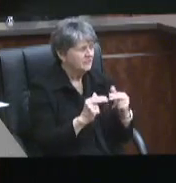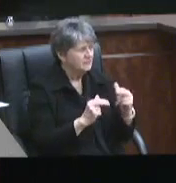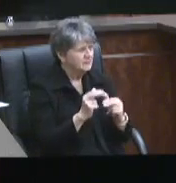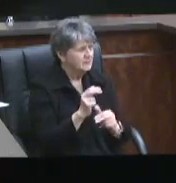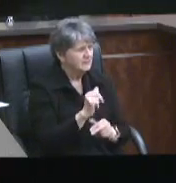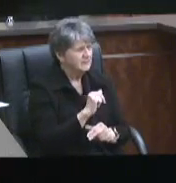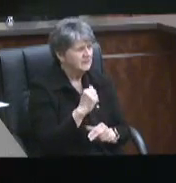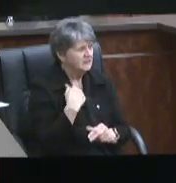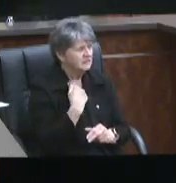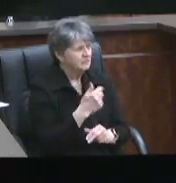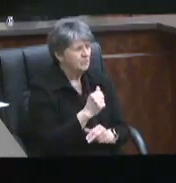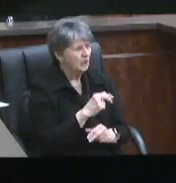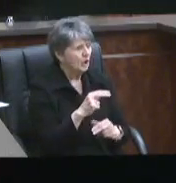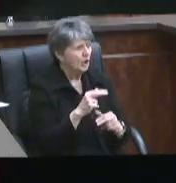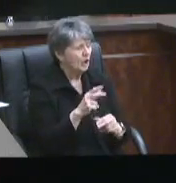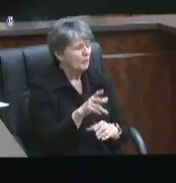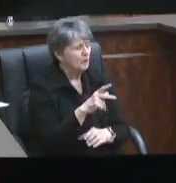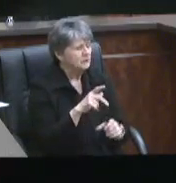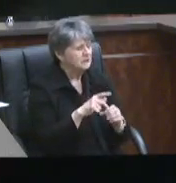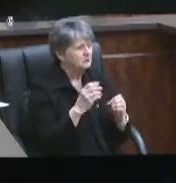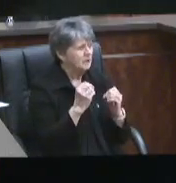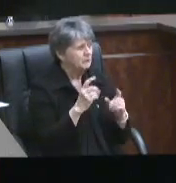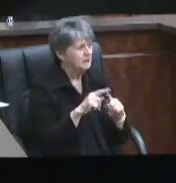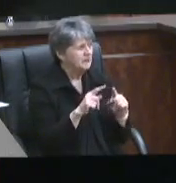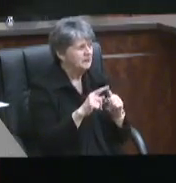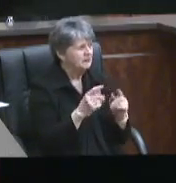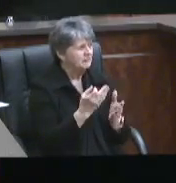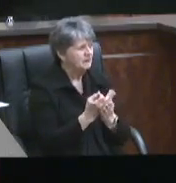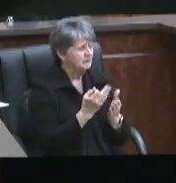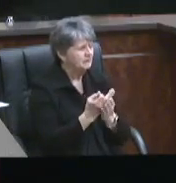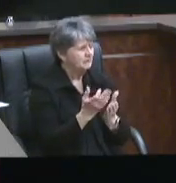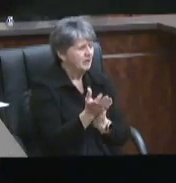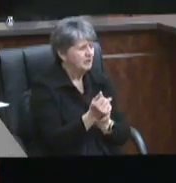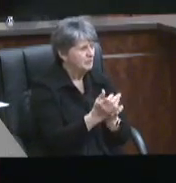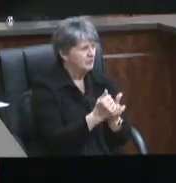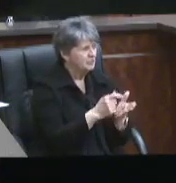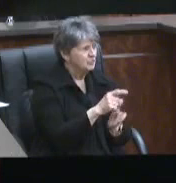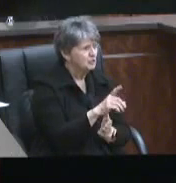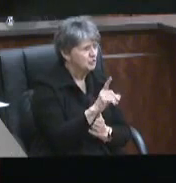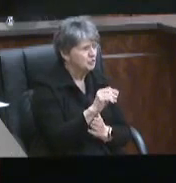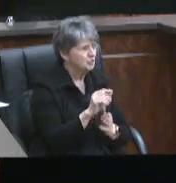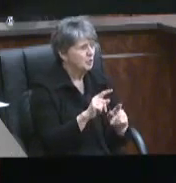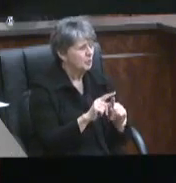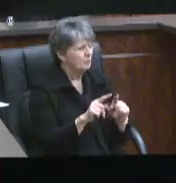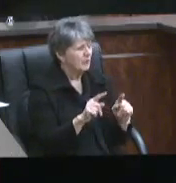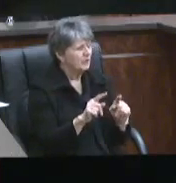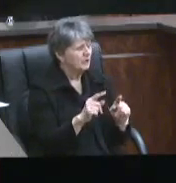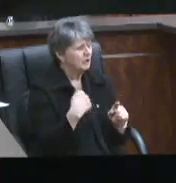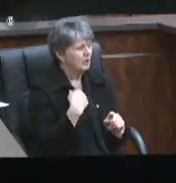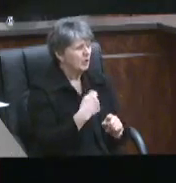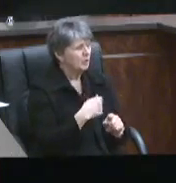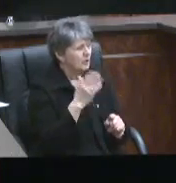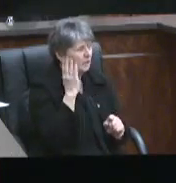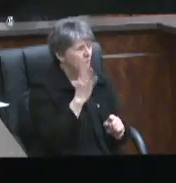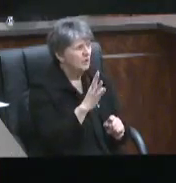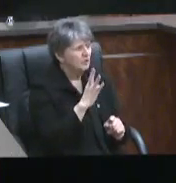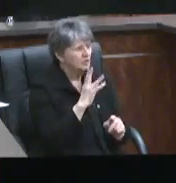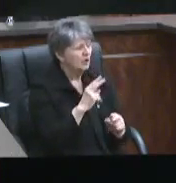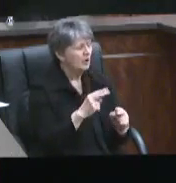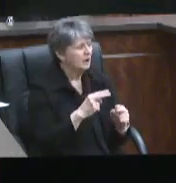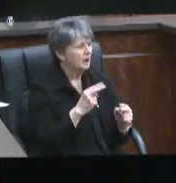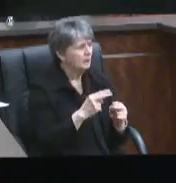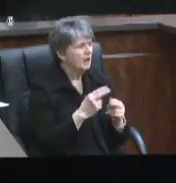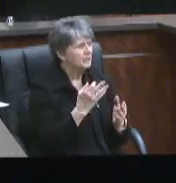participated in many different fundraisers that you all do. But we will talk about